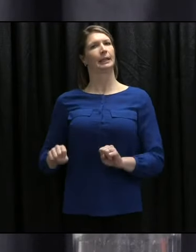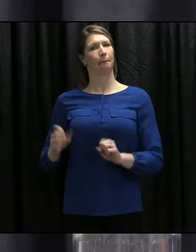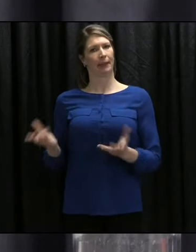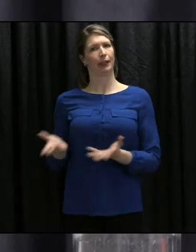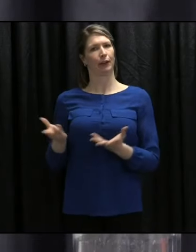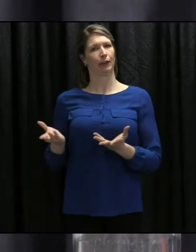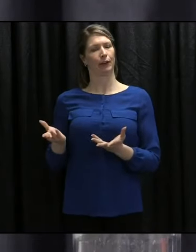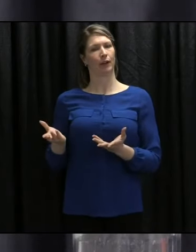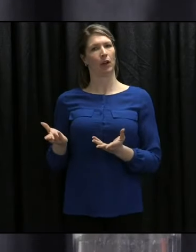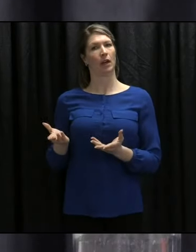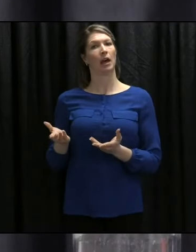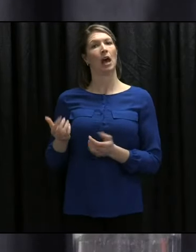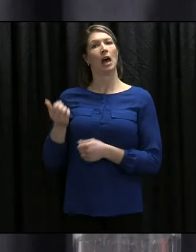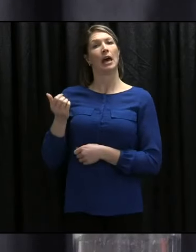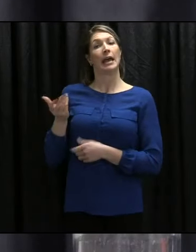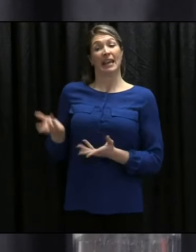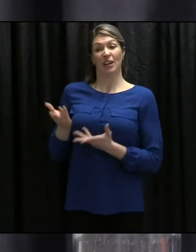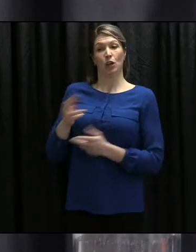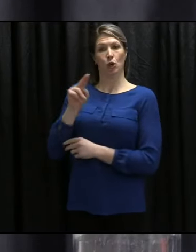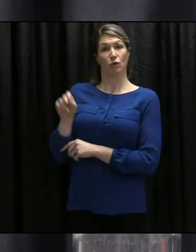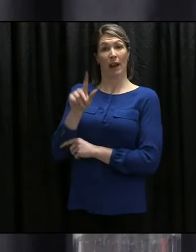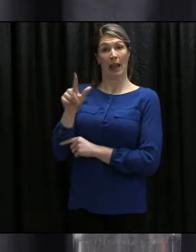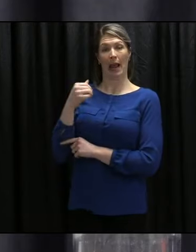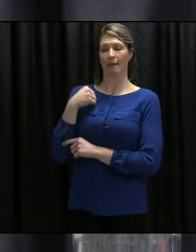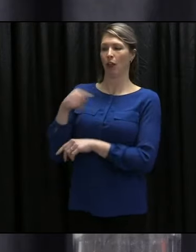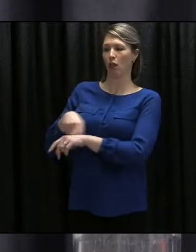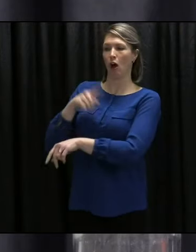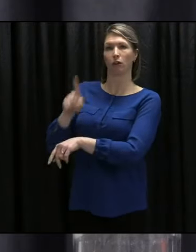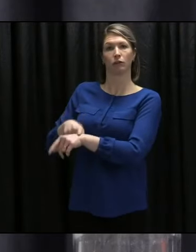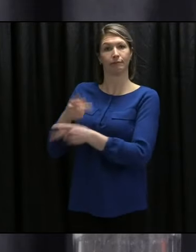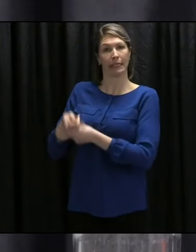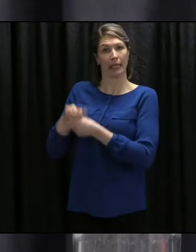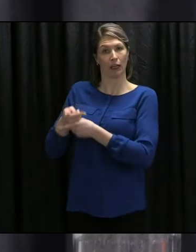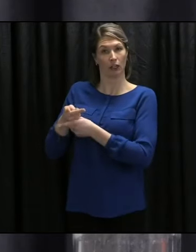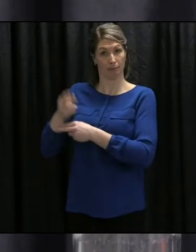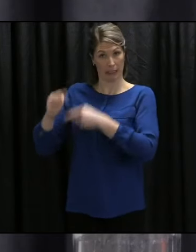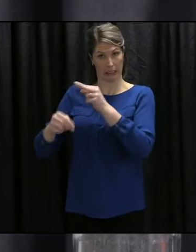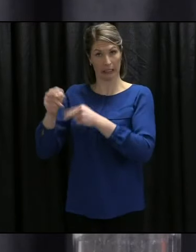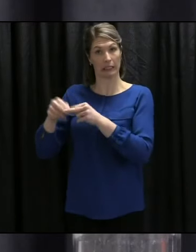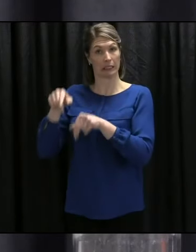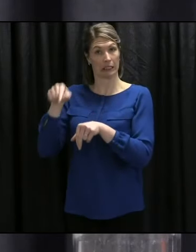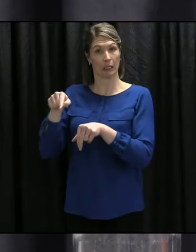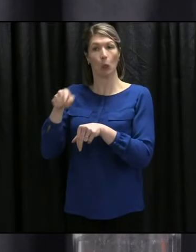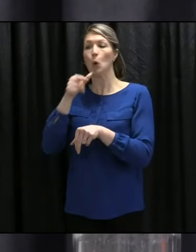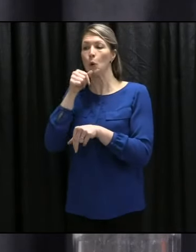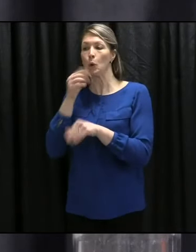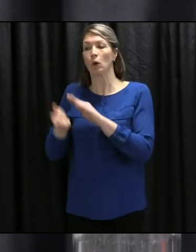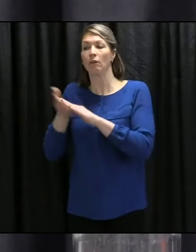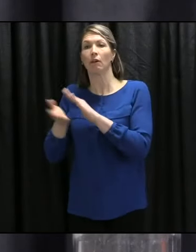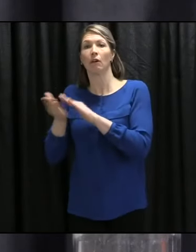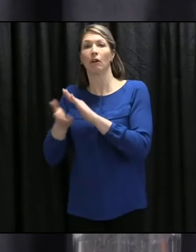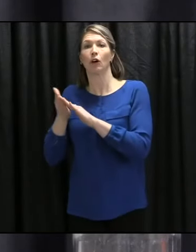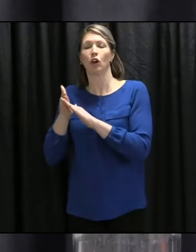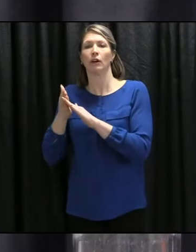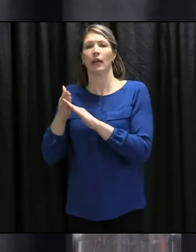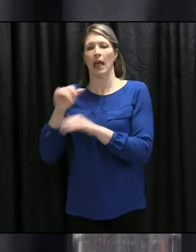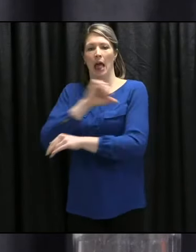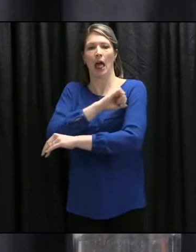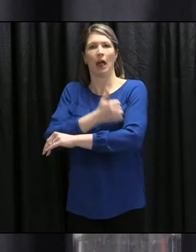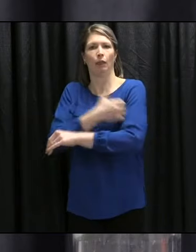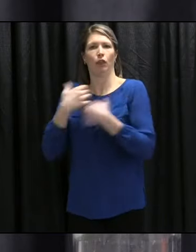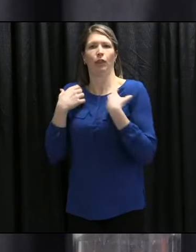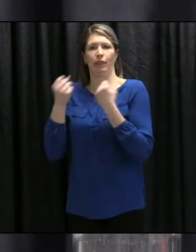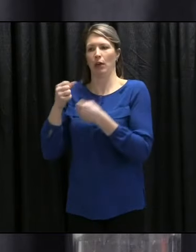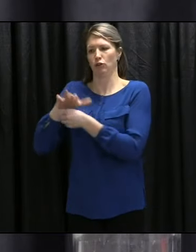care facilities designated as such, and these are, with the exception of one, run by the regional health authorities and an integral